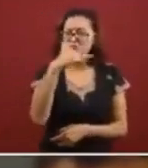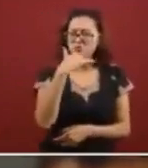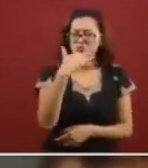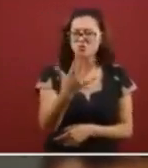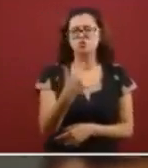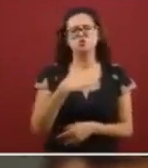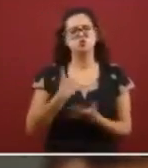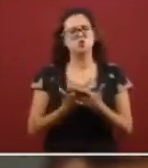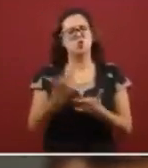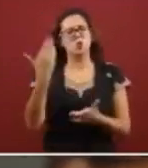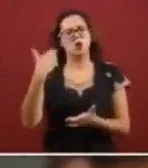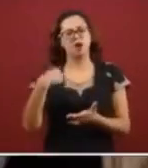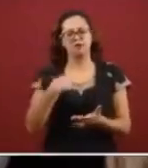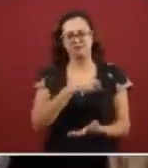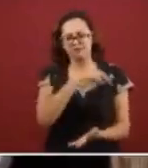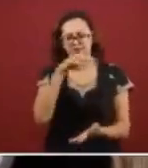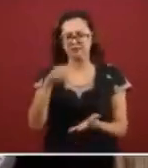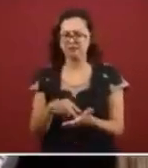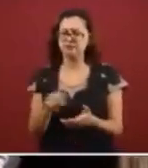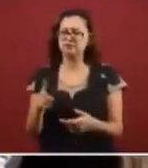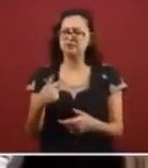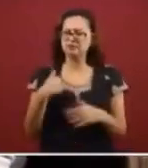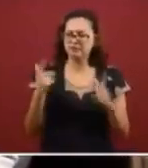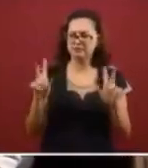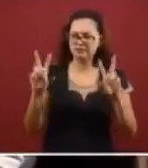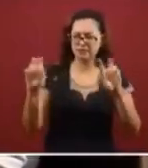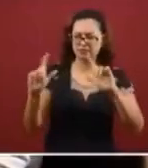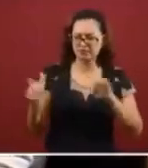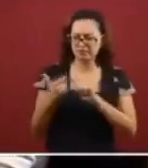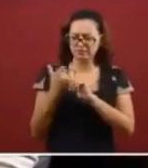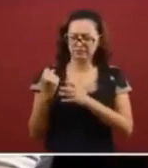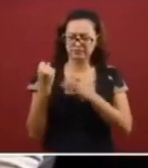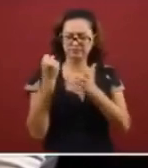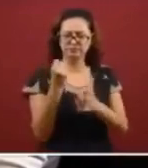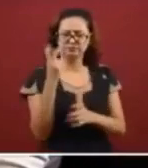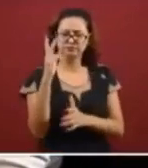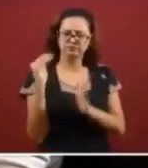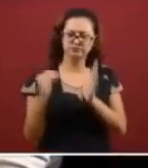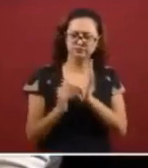that. And before I've asked you about the